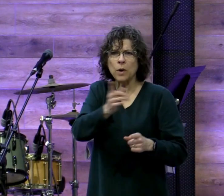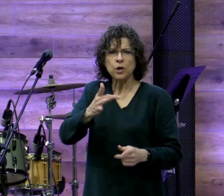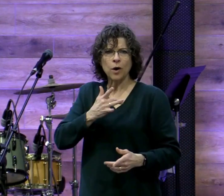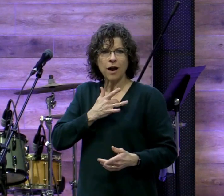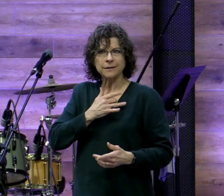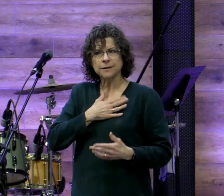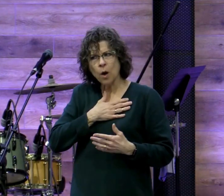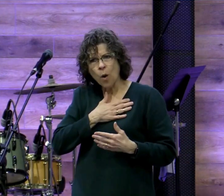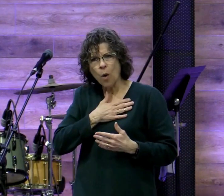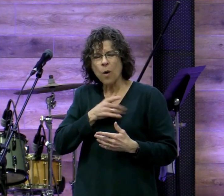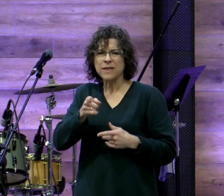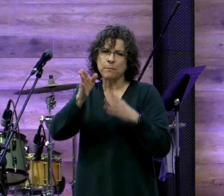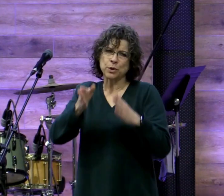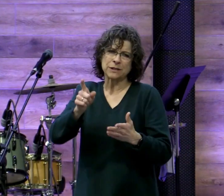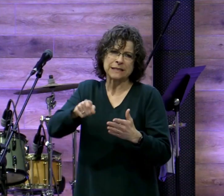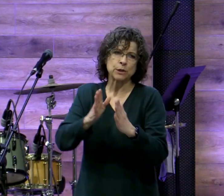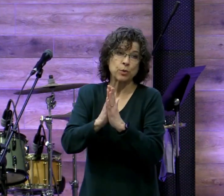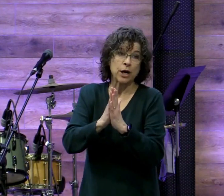do you stay?